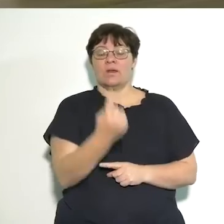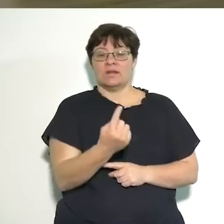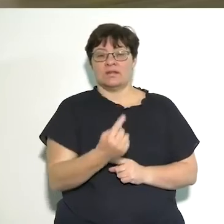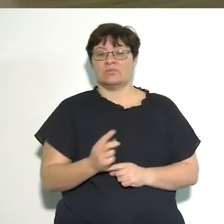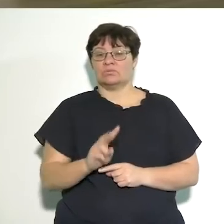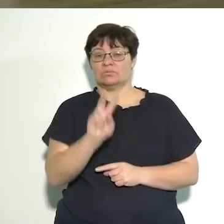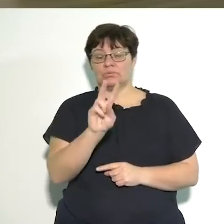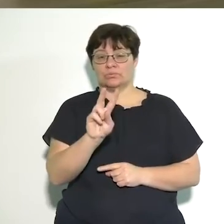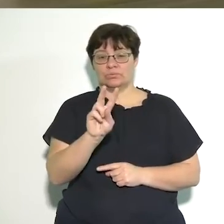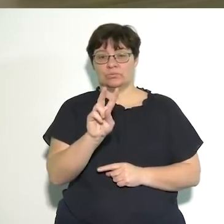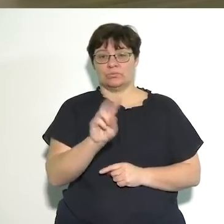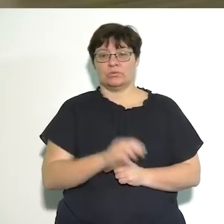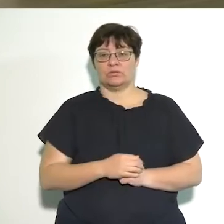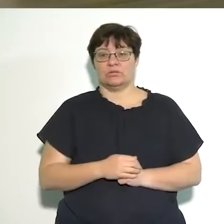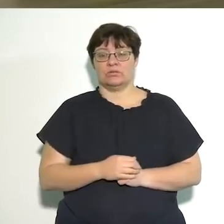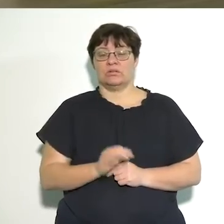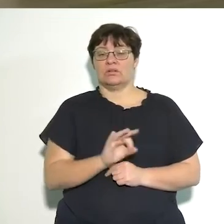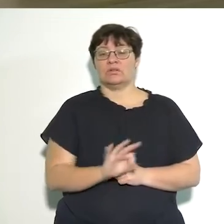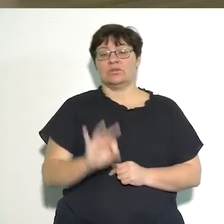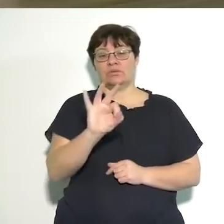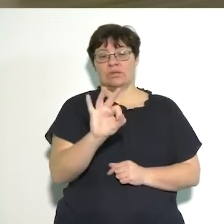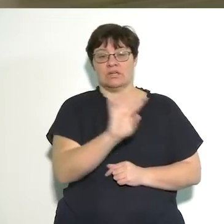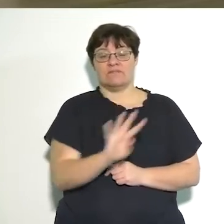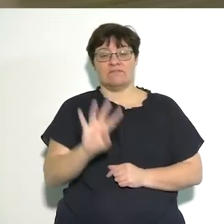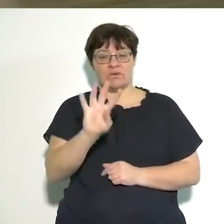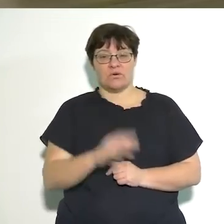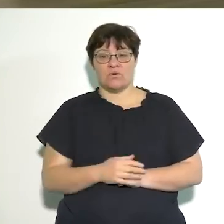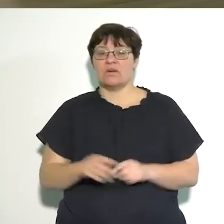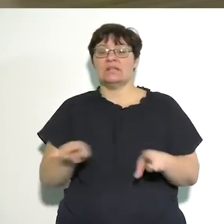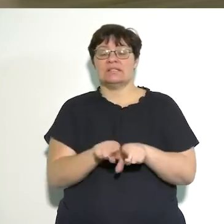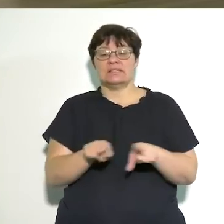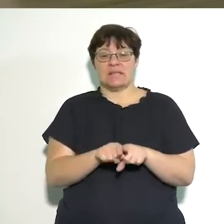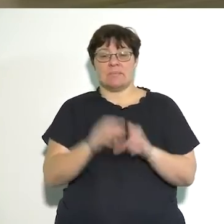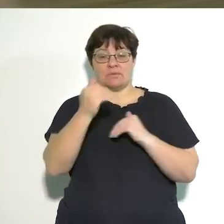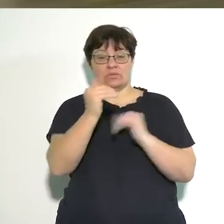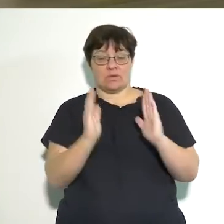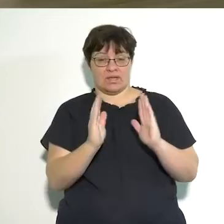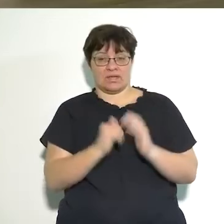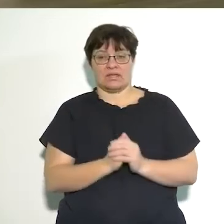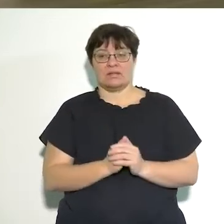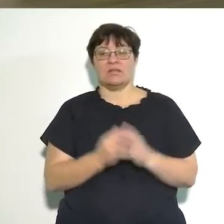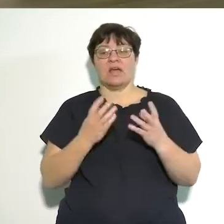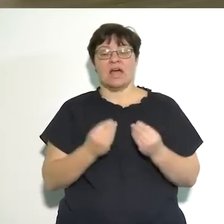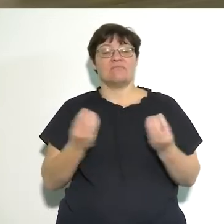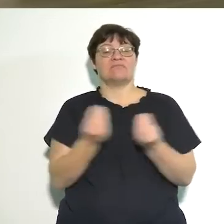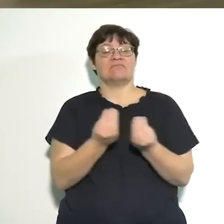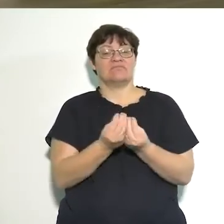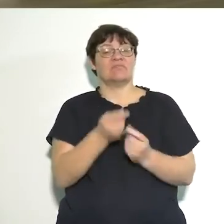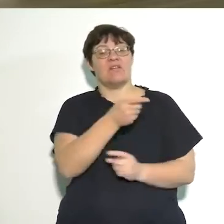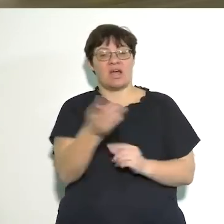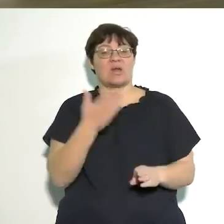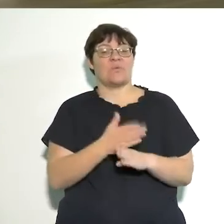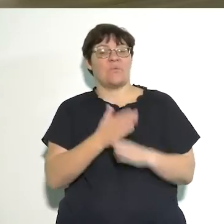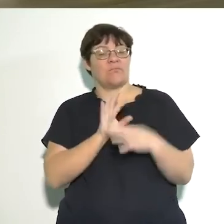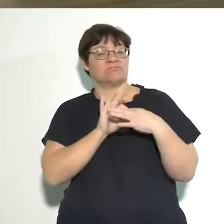1, 2, 3, 4, and the same with the squares. And then you have objects